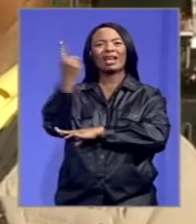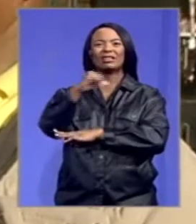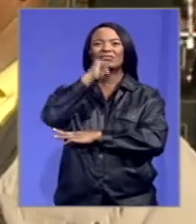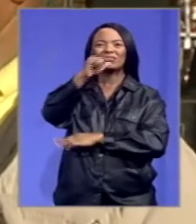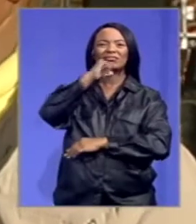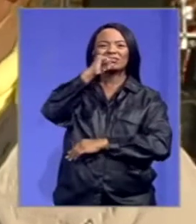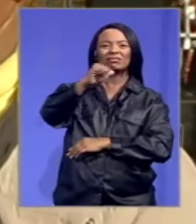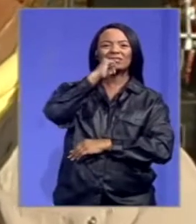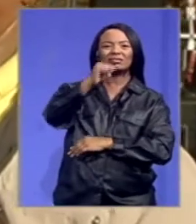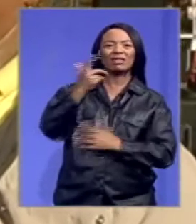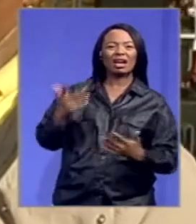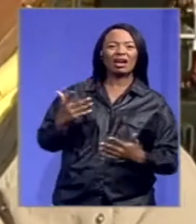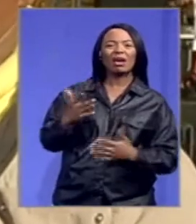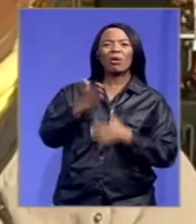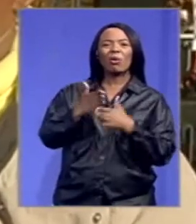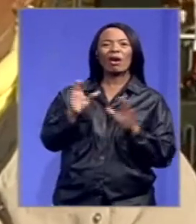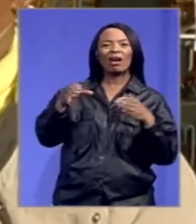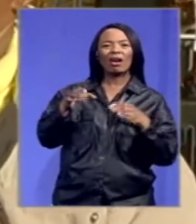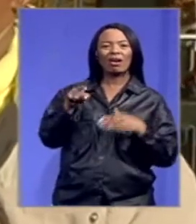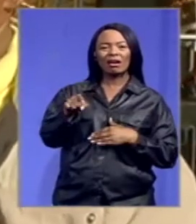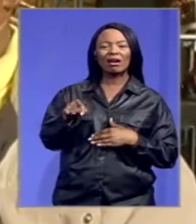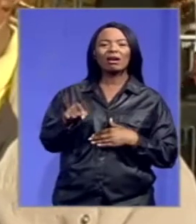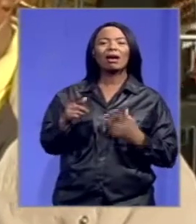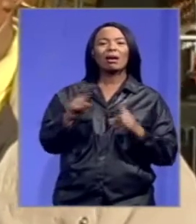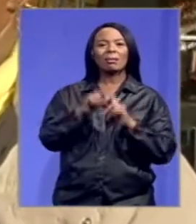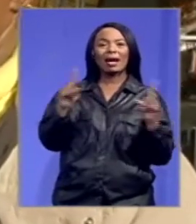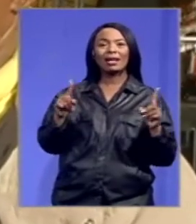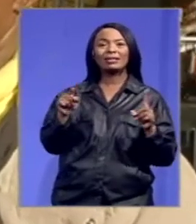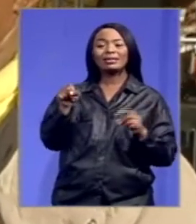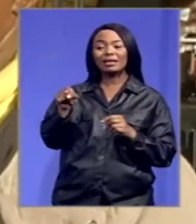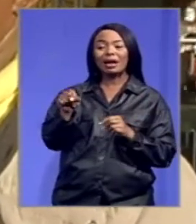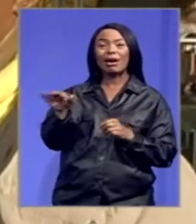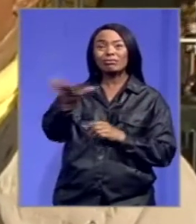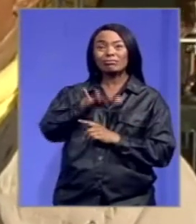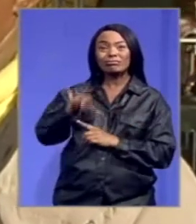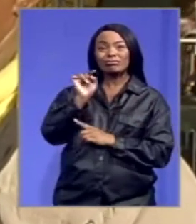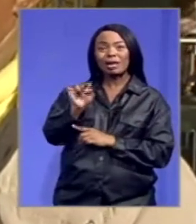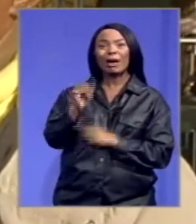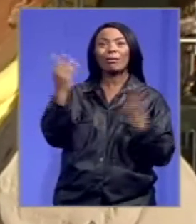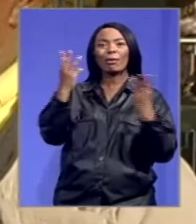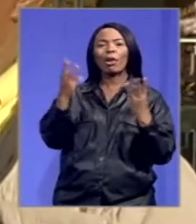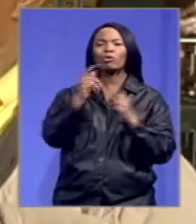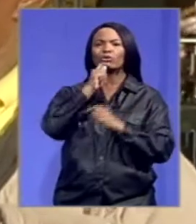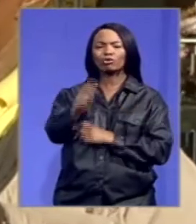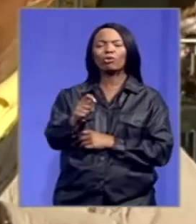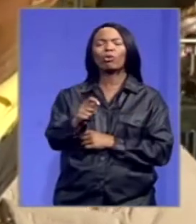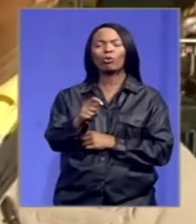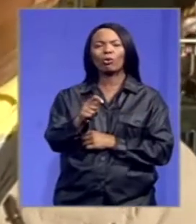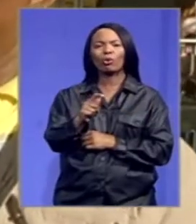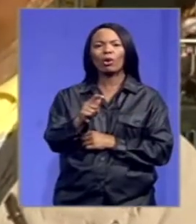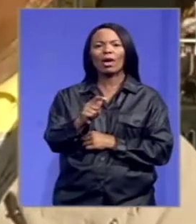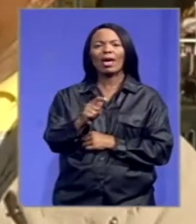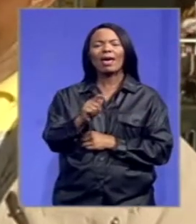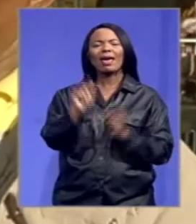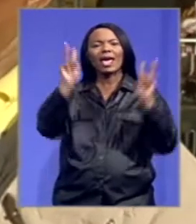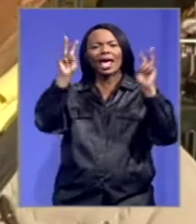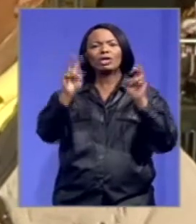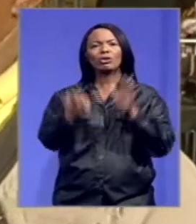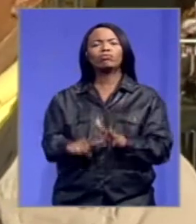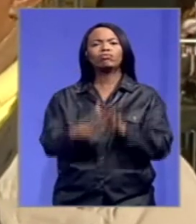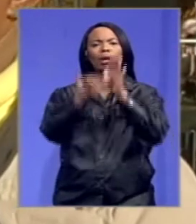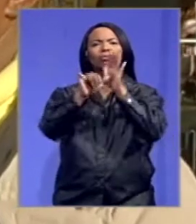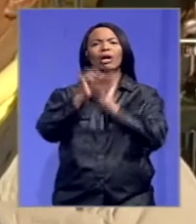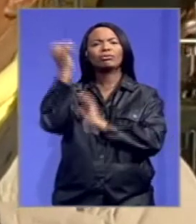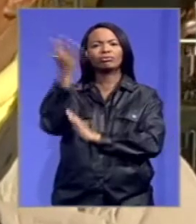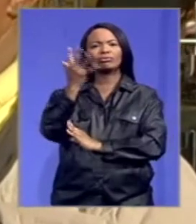Workers' Day. However, the issues that the workers were raising were quite substantive. One is the